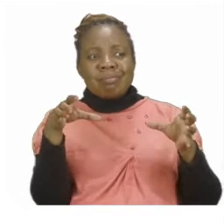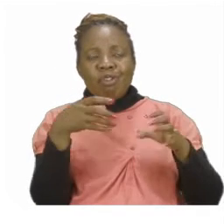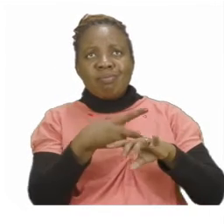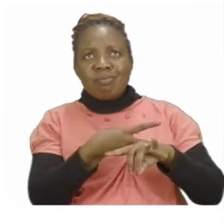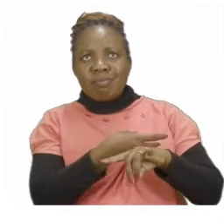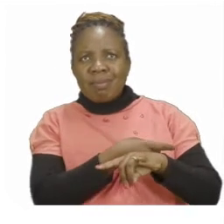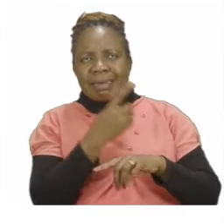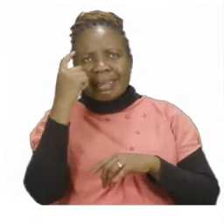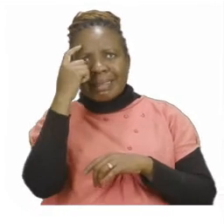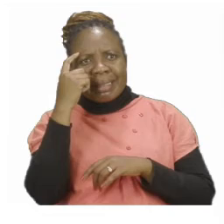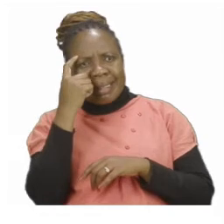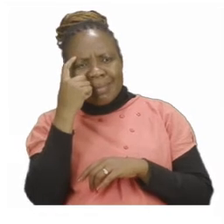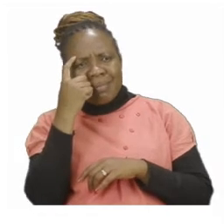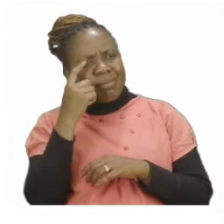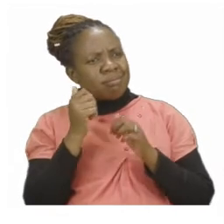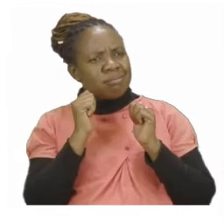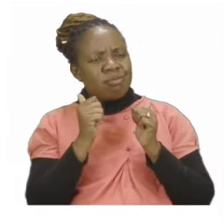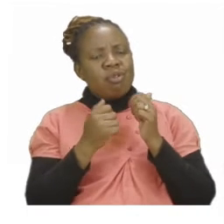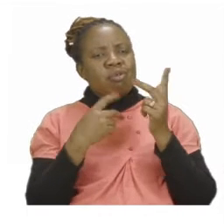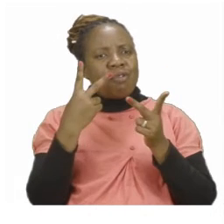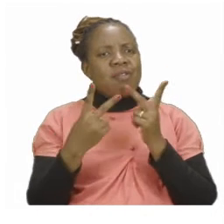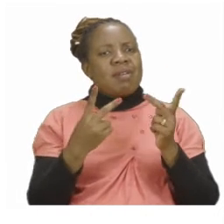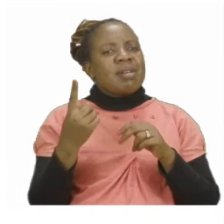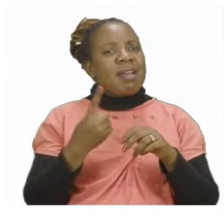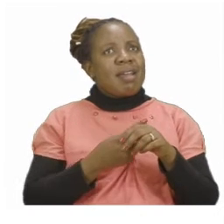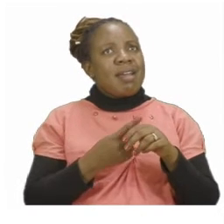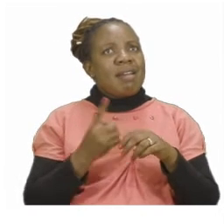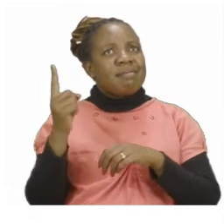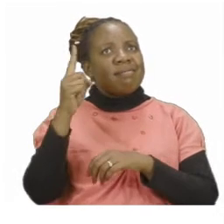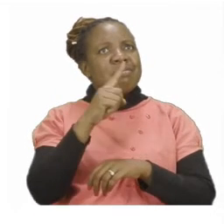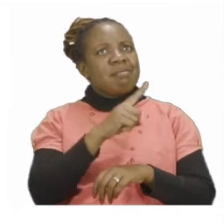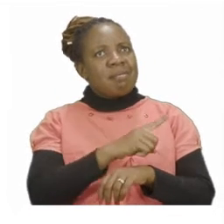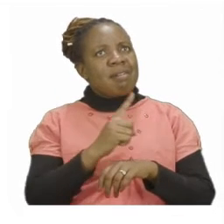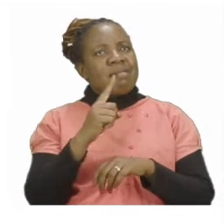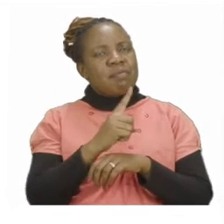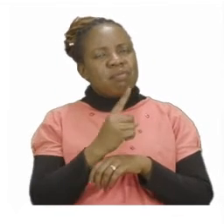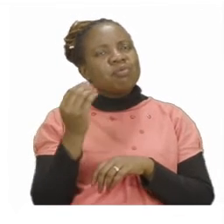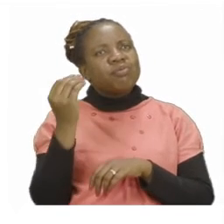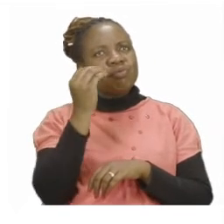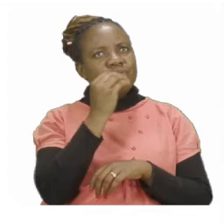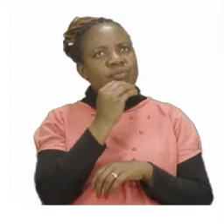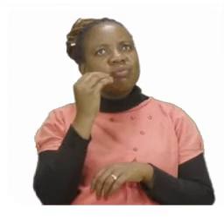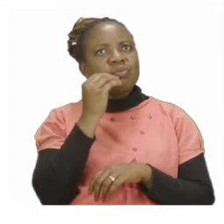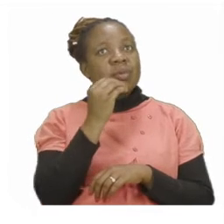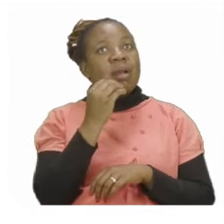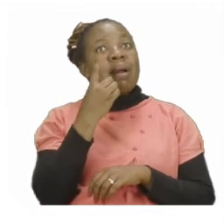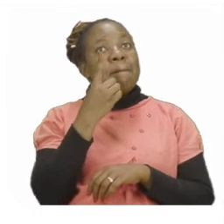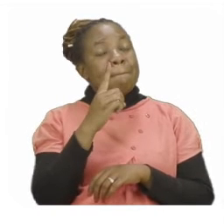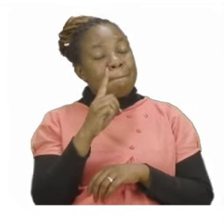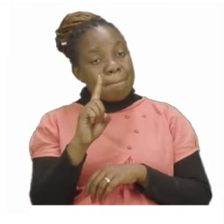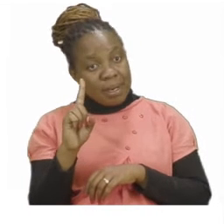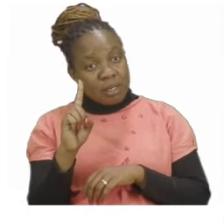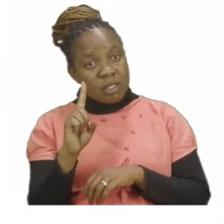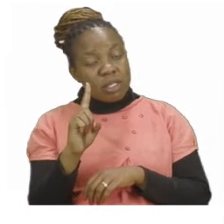day. He'll surely have a feast then. But the sheep were too well